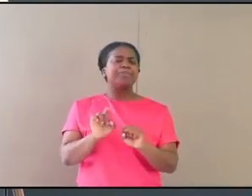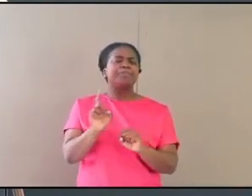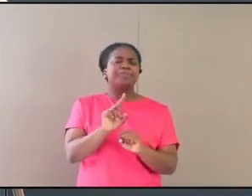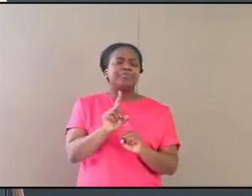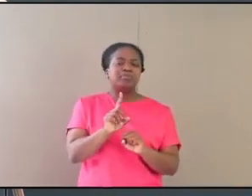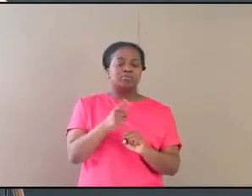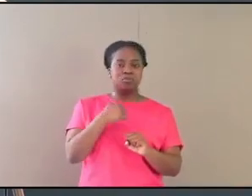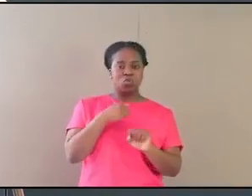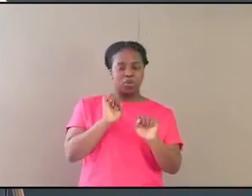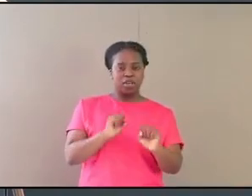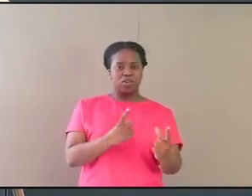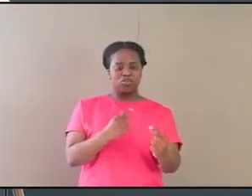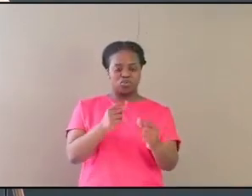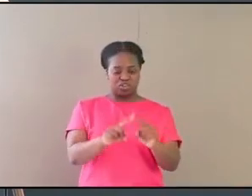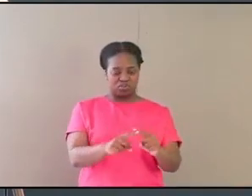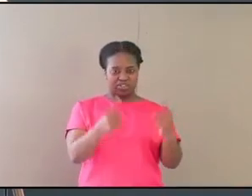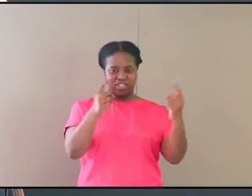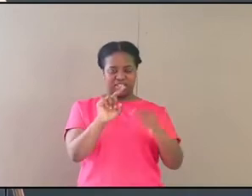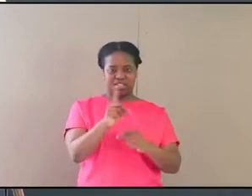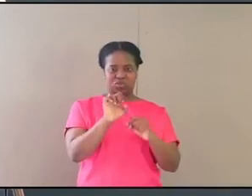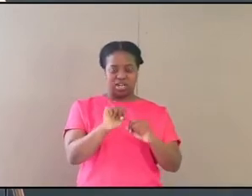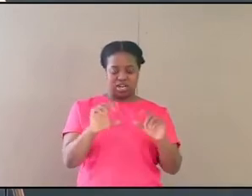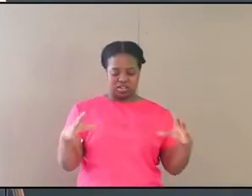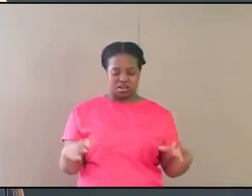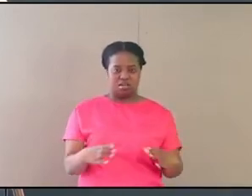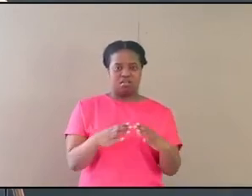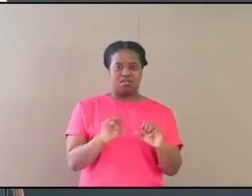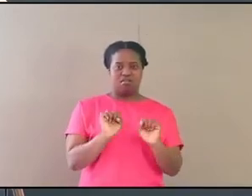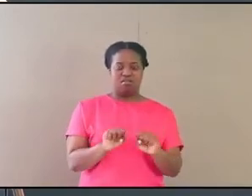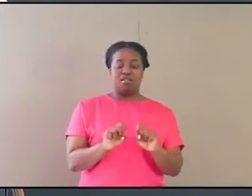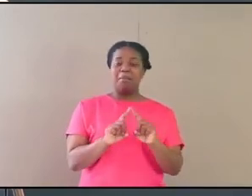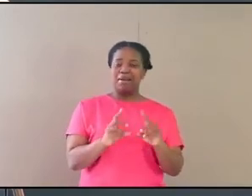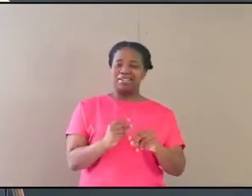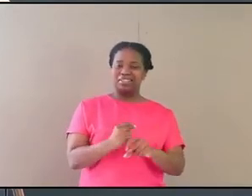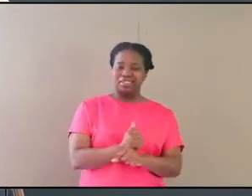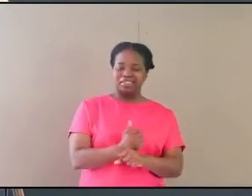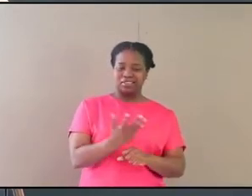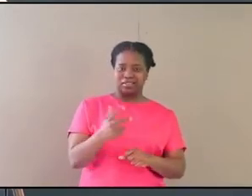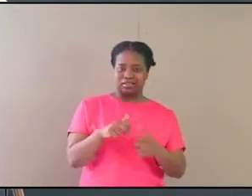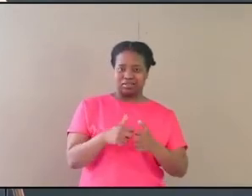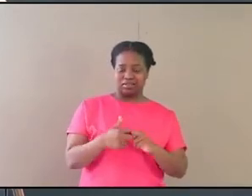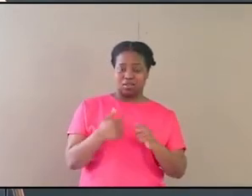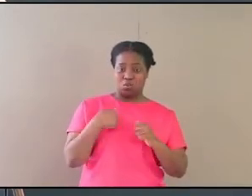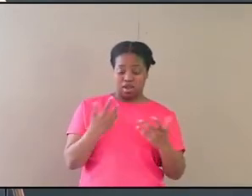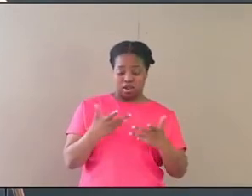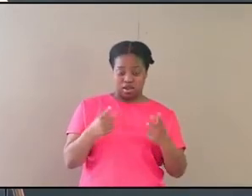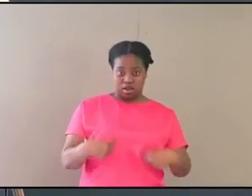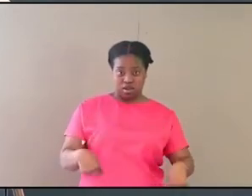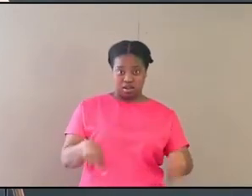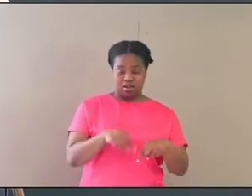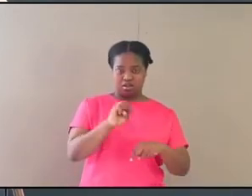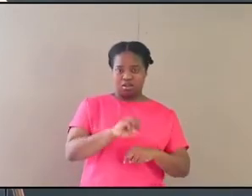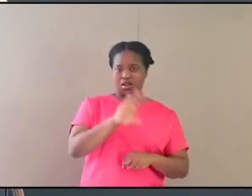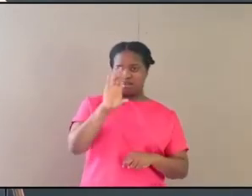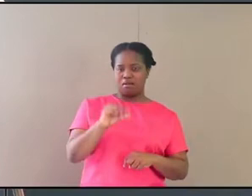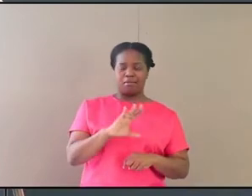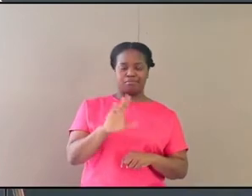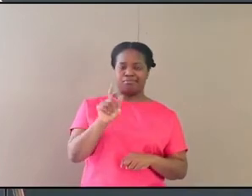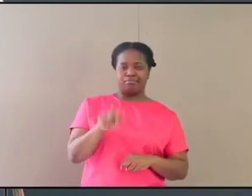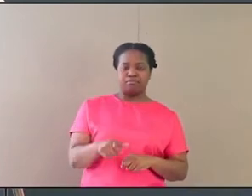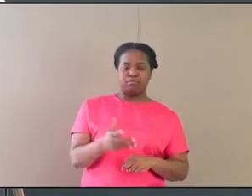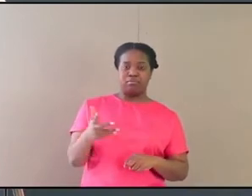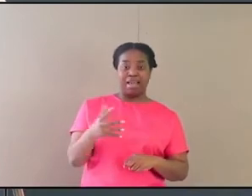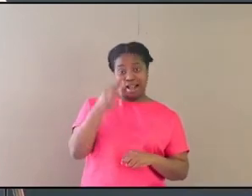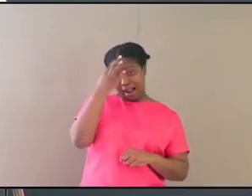is that we can do differently as a collective. Because unfortunately, where we are as a country, there's no one. Government